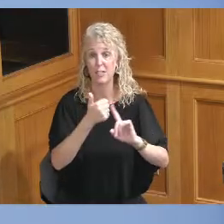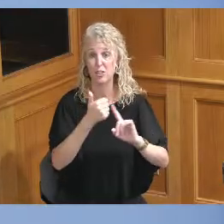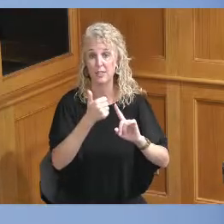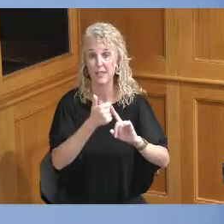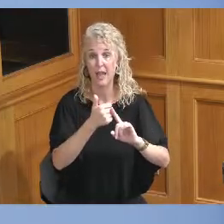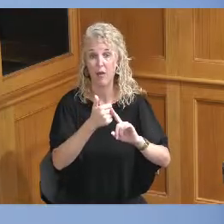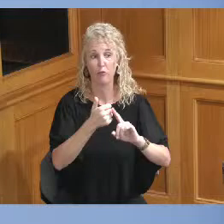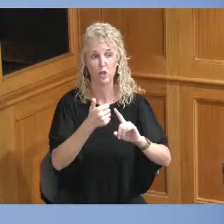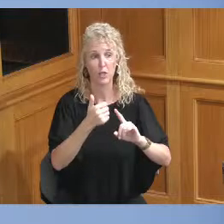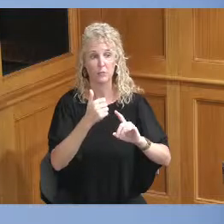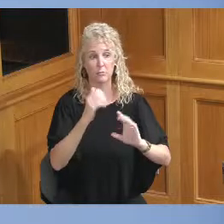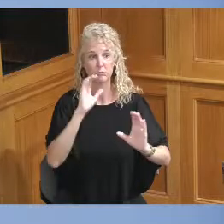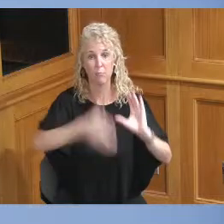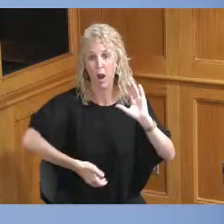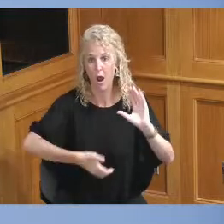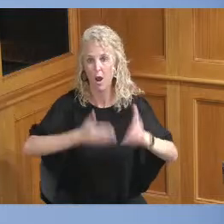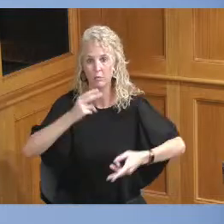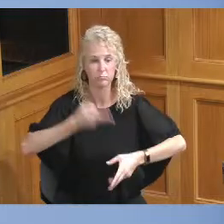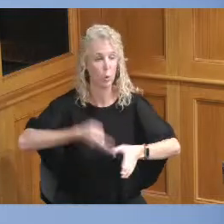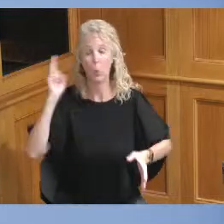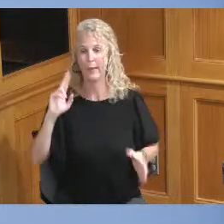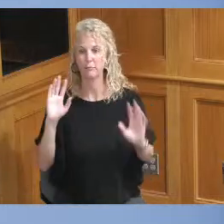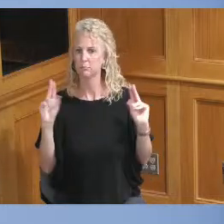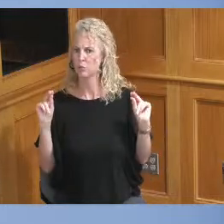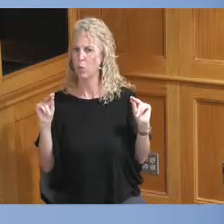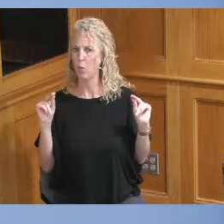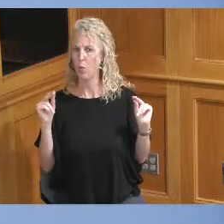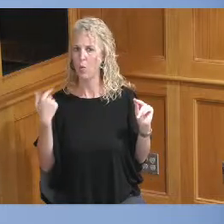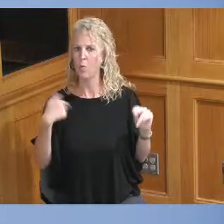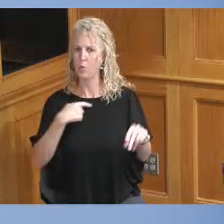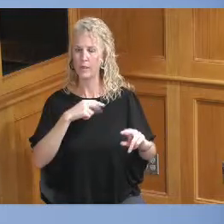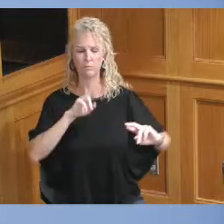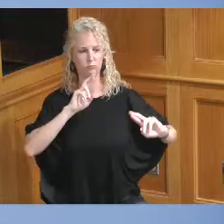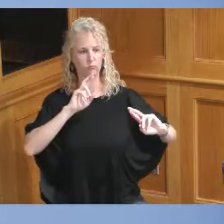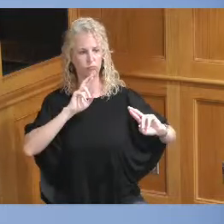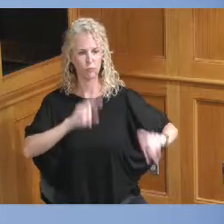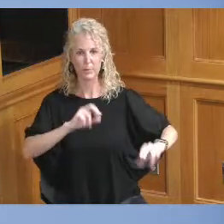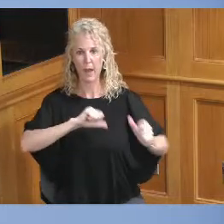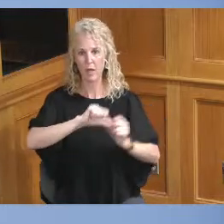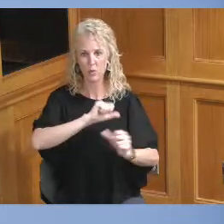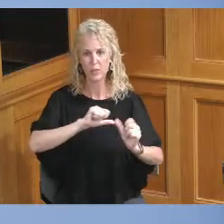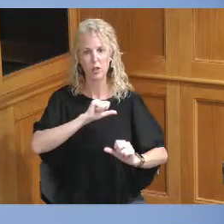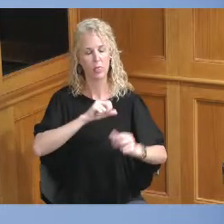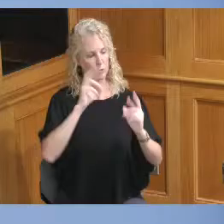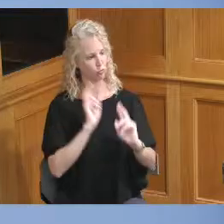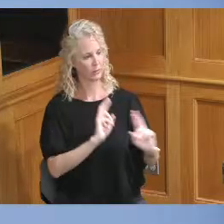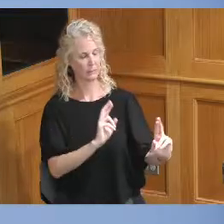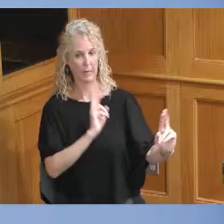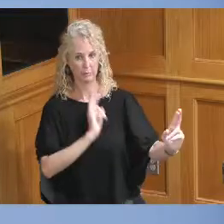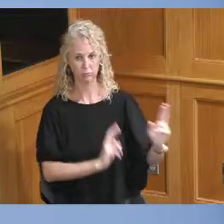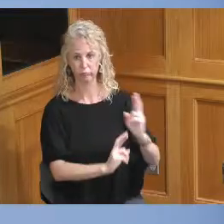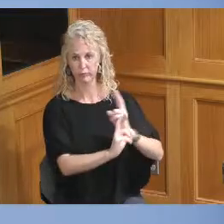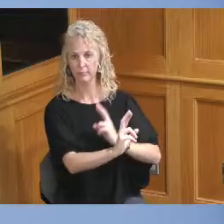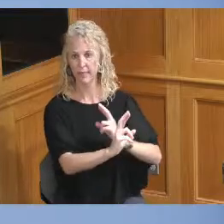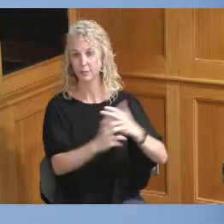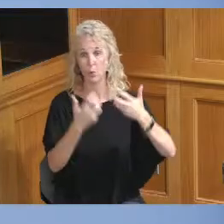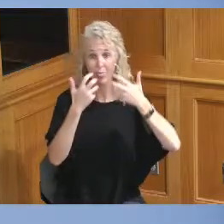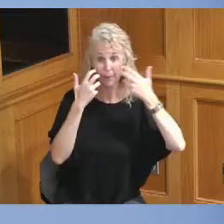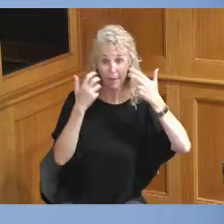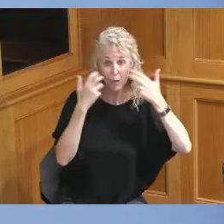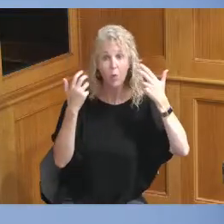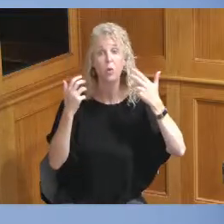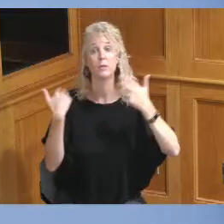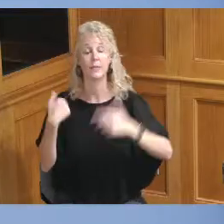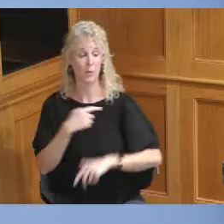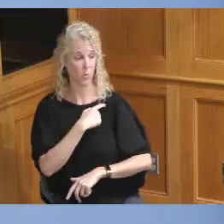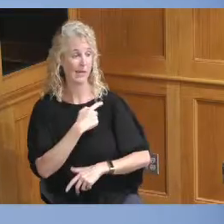ended. And we've been very responsive to each other in a very timely manner. So I want to acknowledge the Bengals' cooperation in this, and